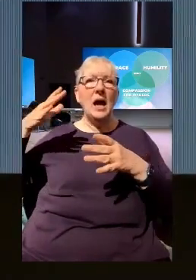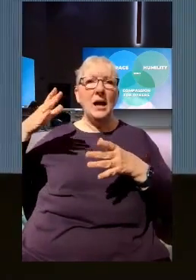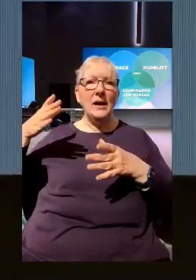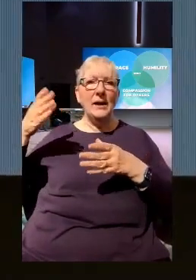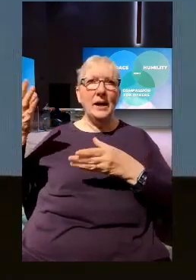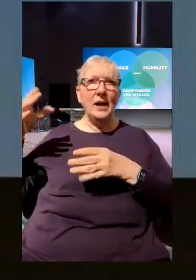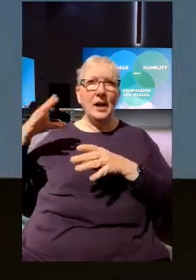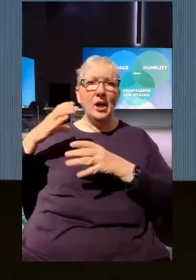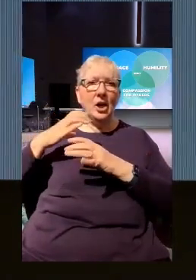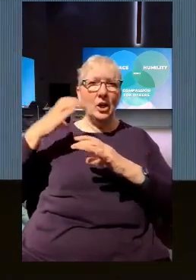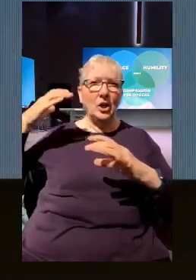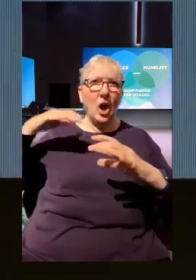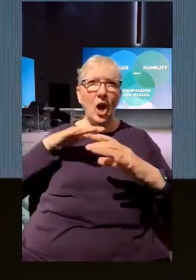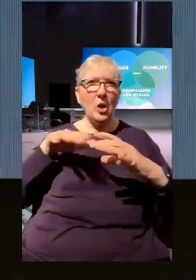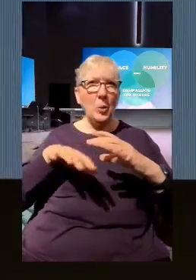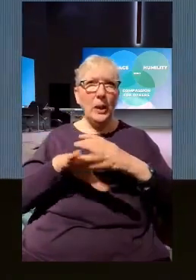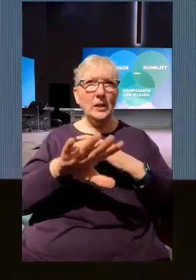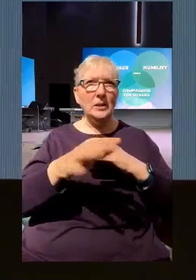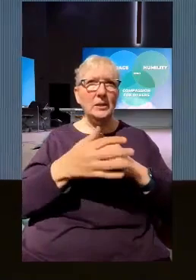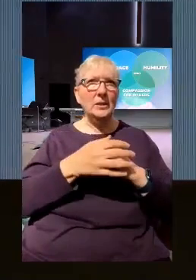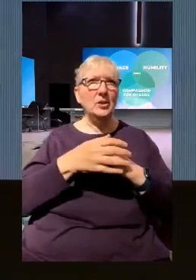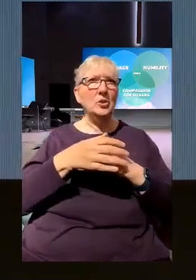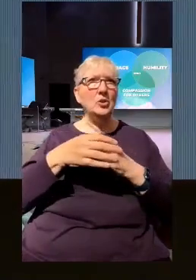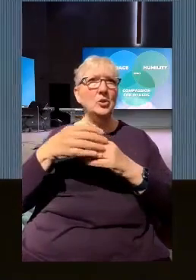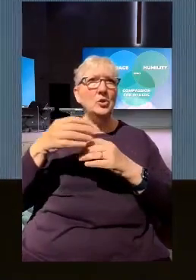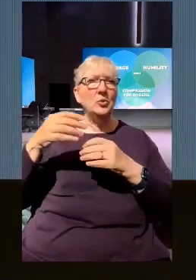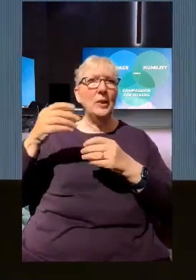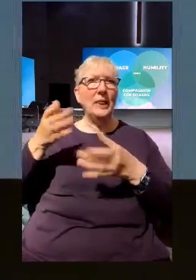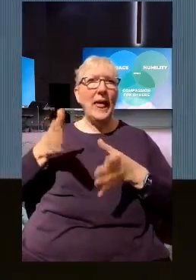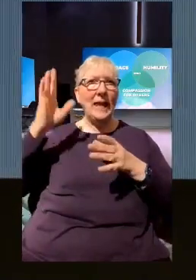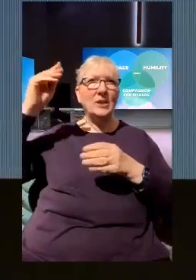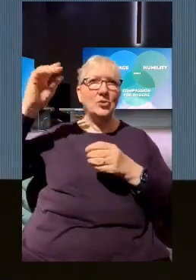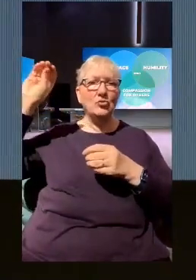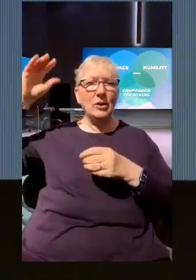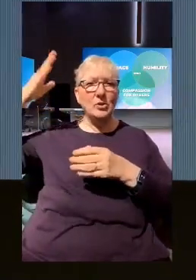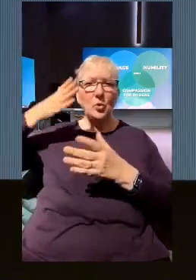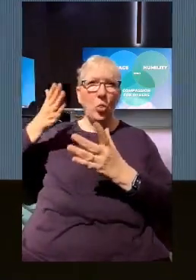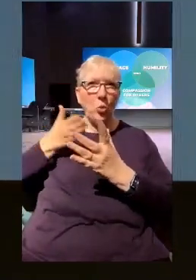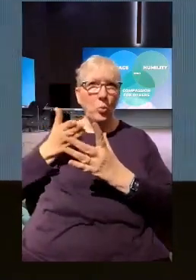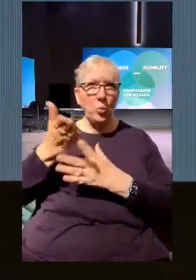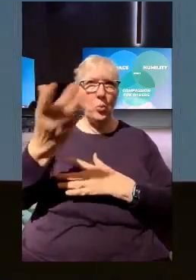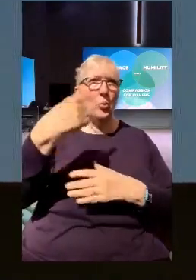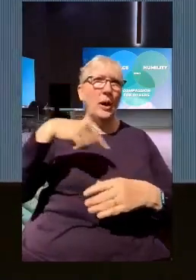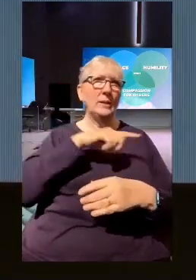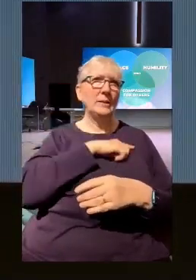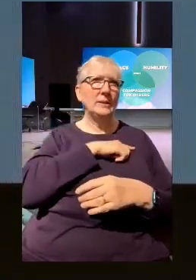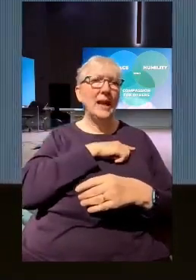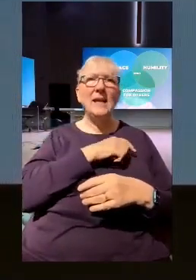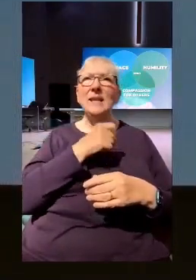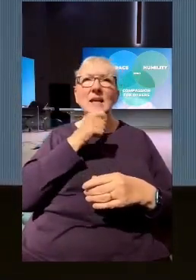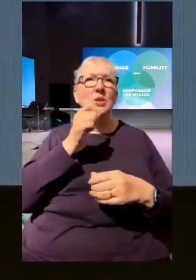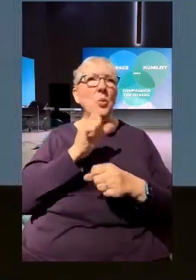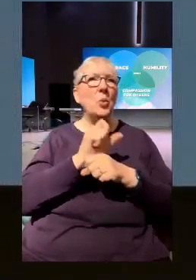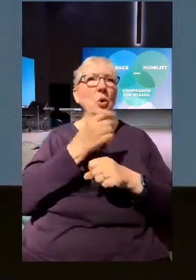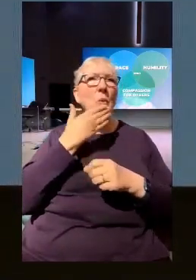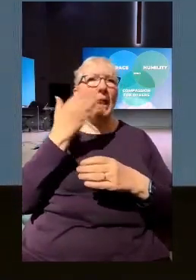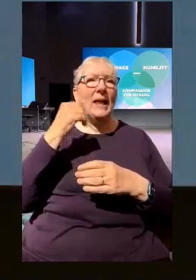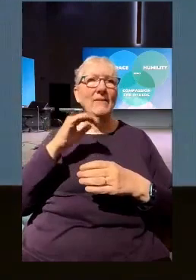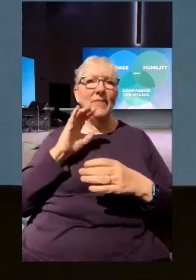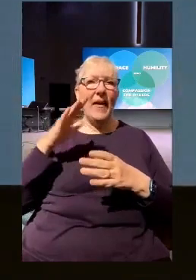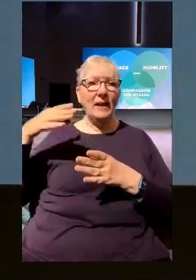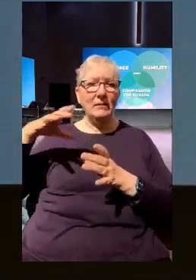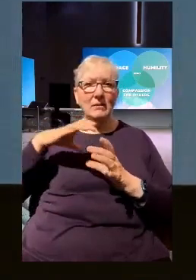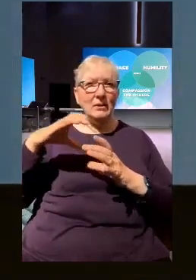And it just doesn't work well when that conduit is blocked. Now, I noticed this long ago with a